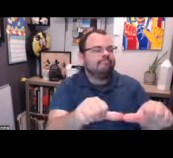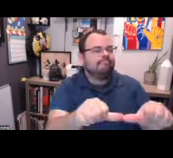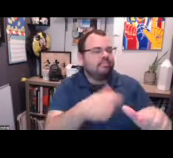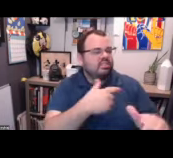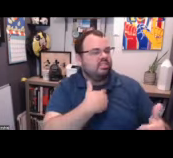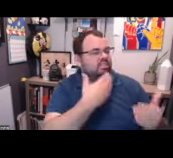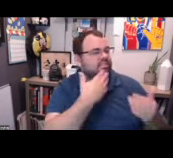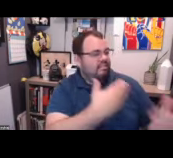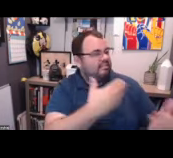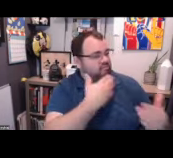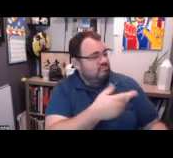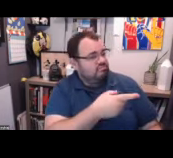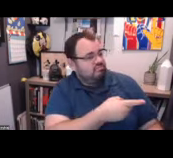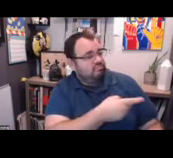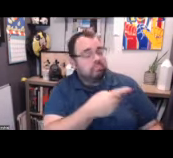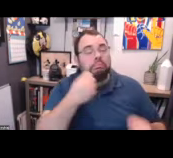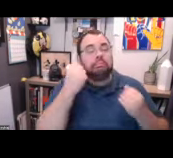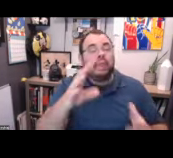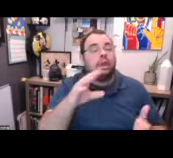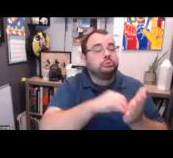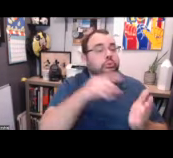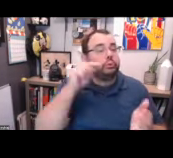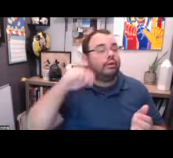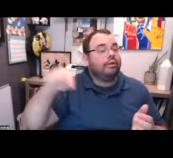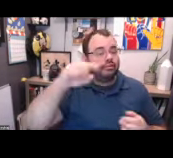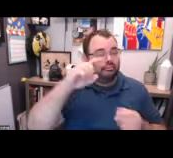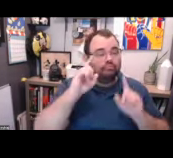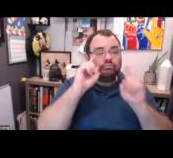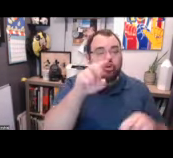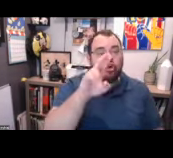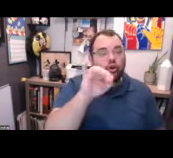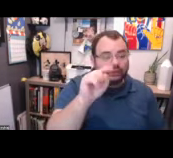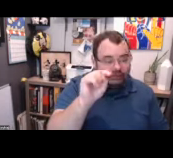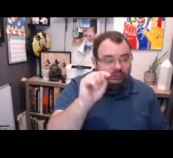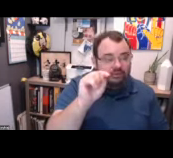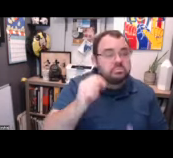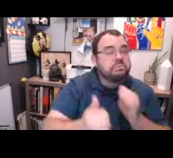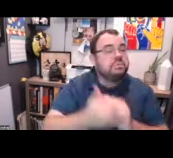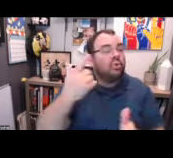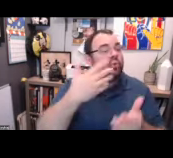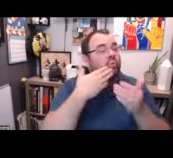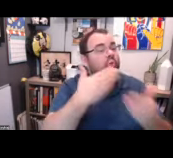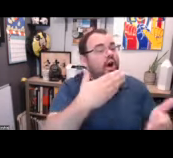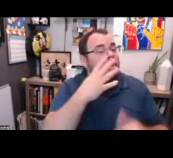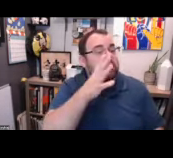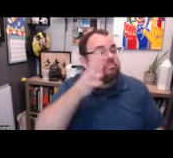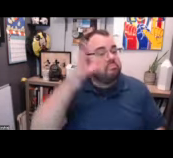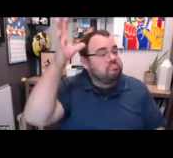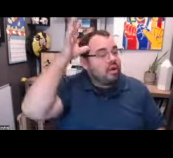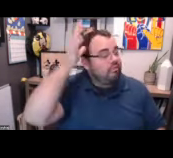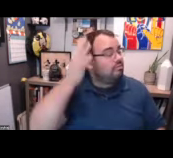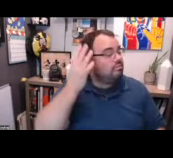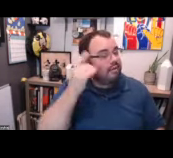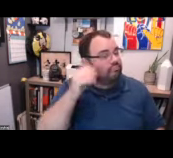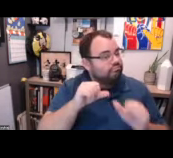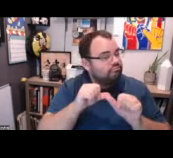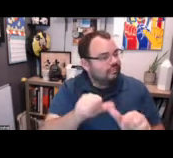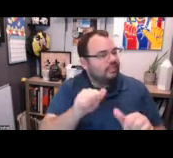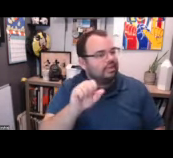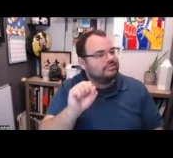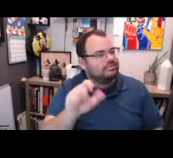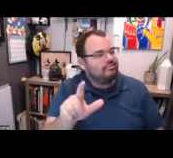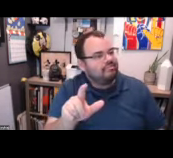had the cochlear implant, they still continued it. So I'm very grateful for that. There are many students that go to RIT, and